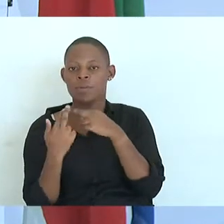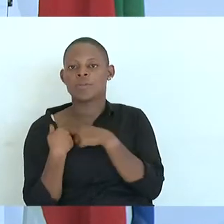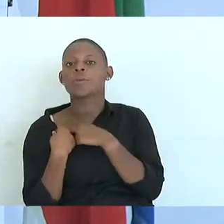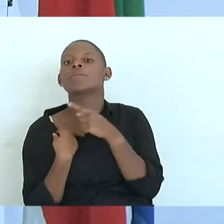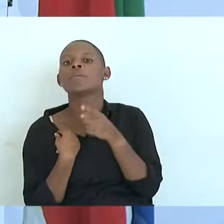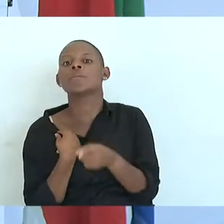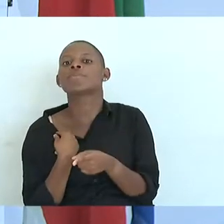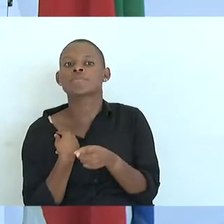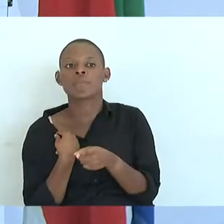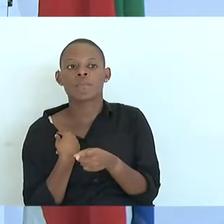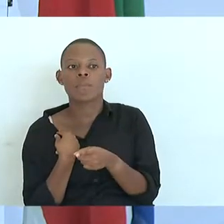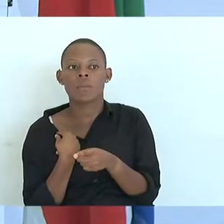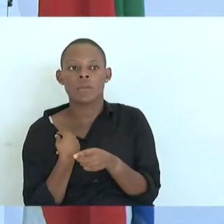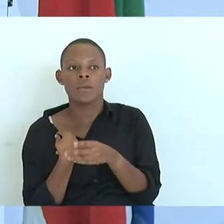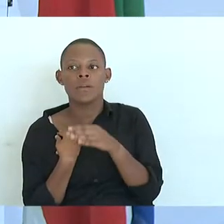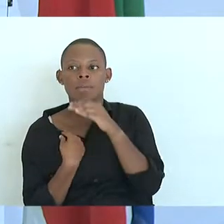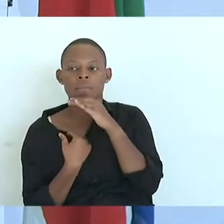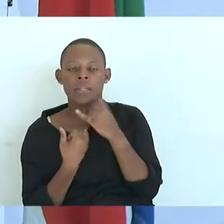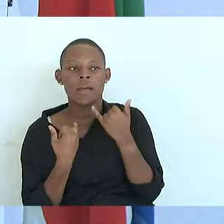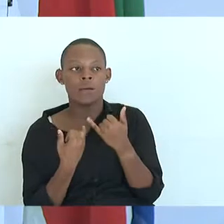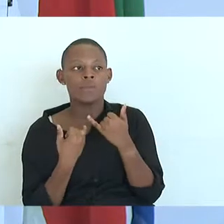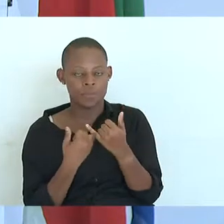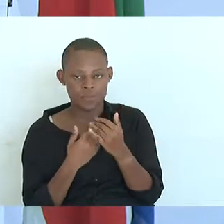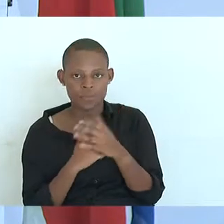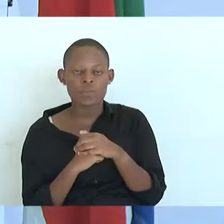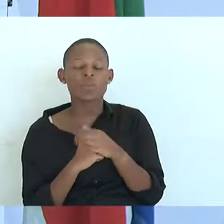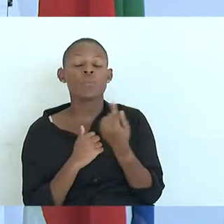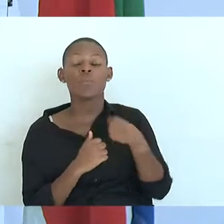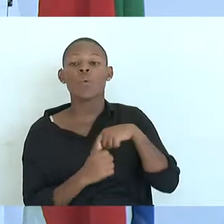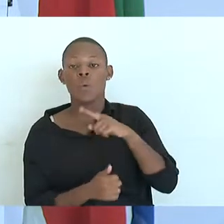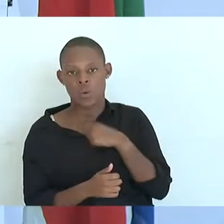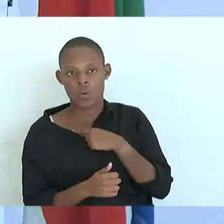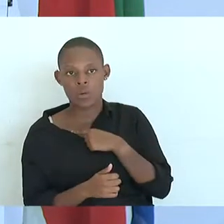ukuthi we are governing ourselves. It comes with